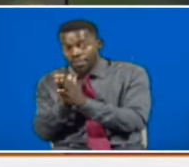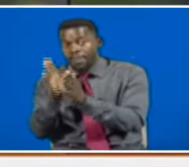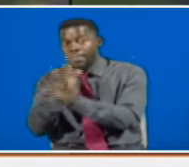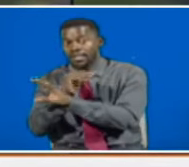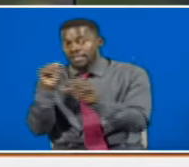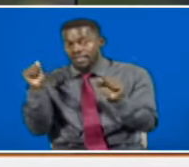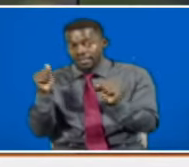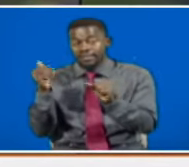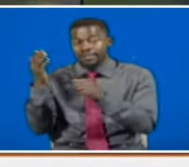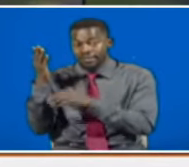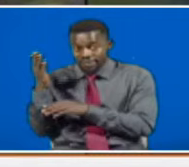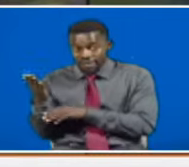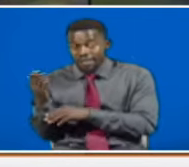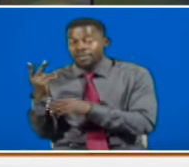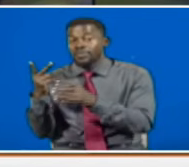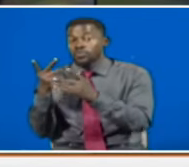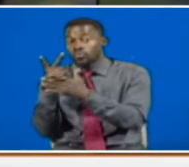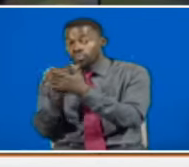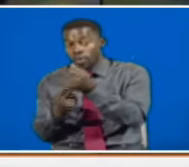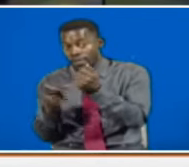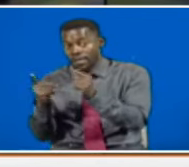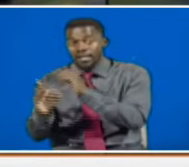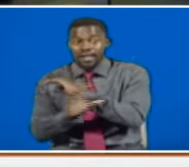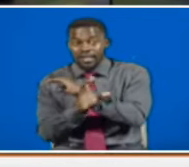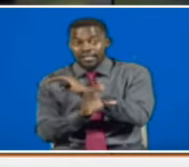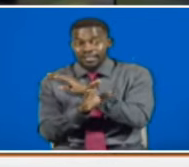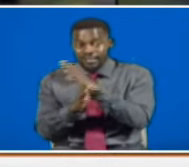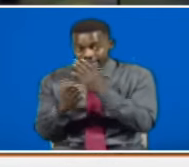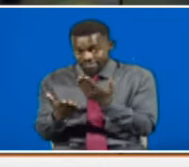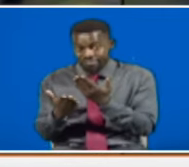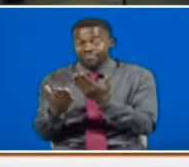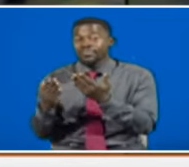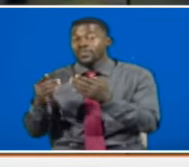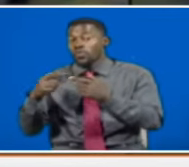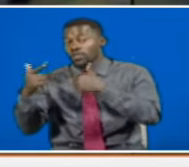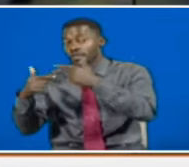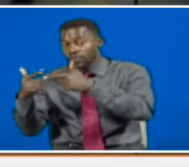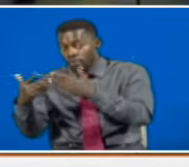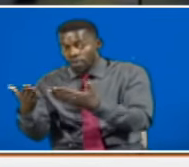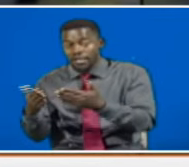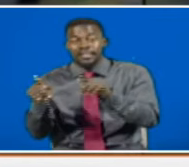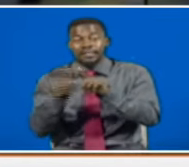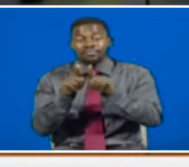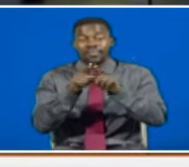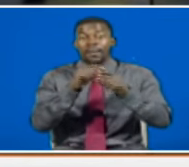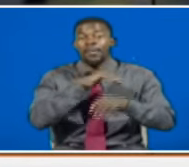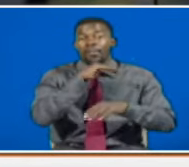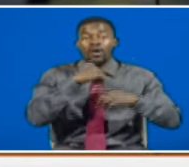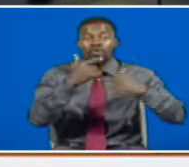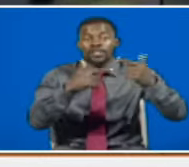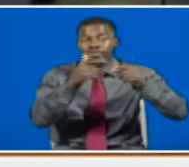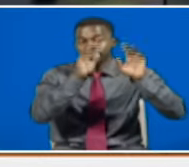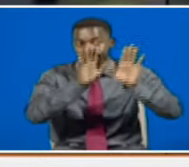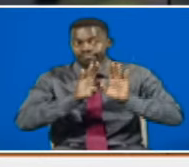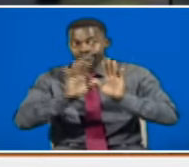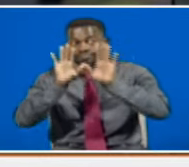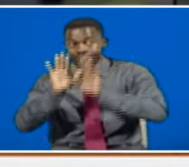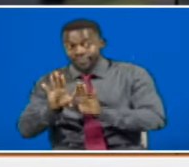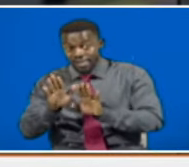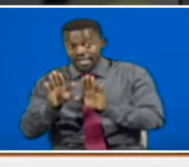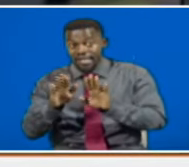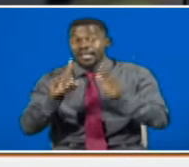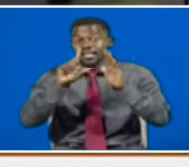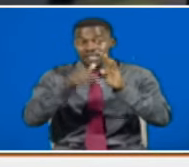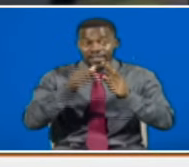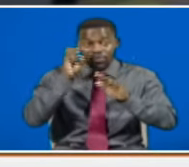Embalo. The trip to the two countries come as Ruto and Odinga continue a multi-pronged approach of campaign, where they are said to campaign together for the